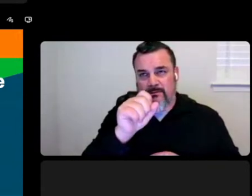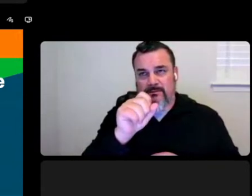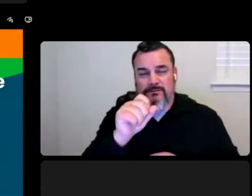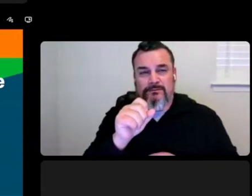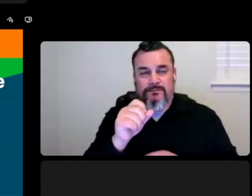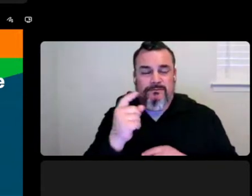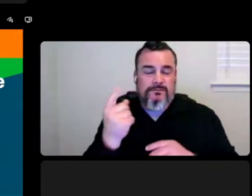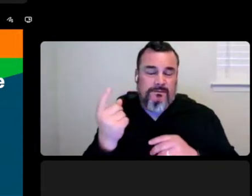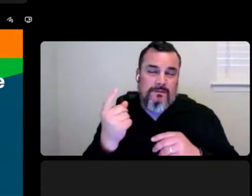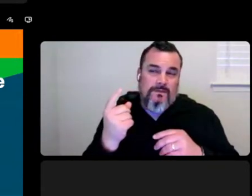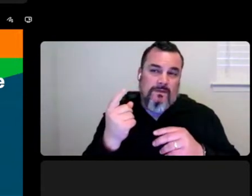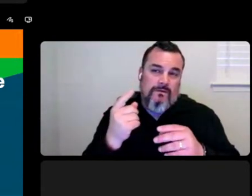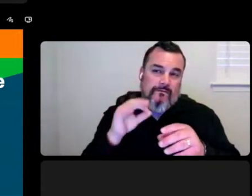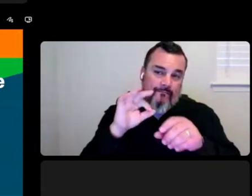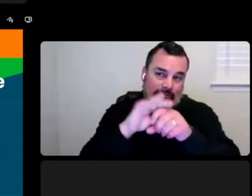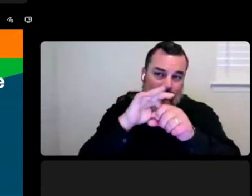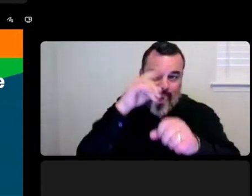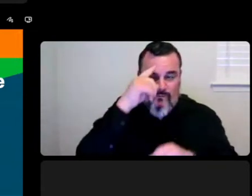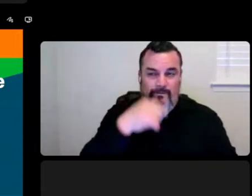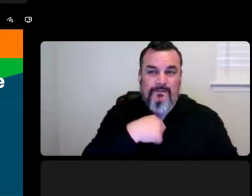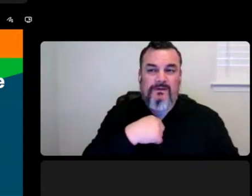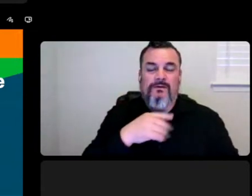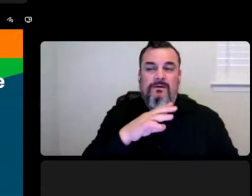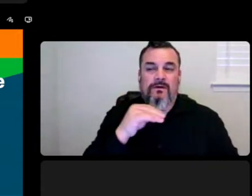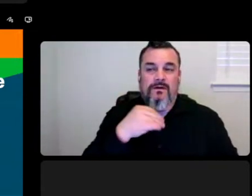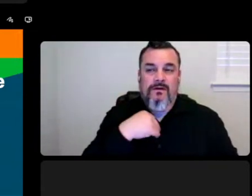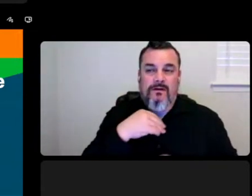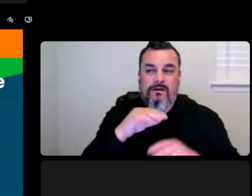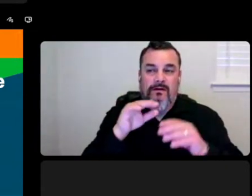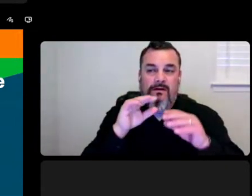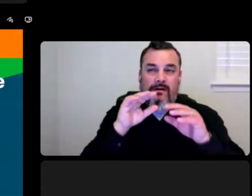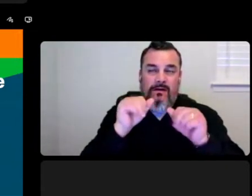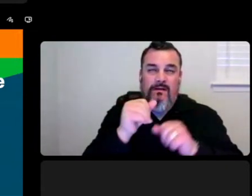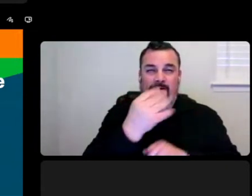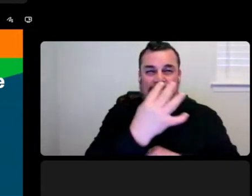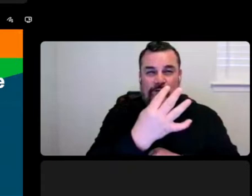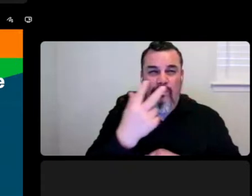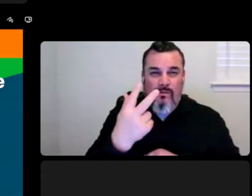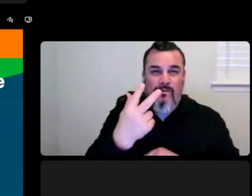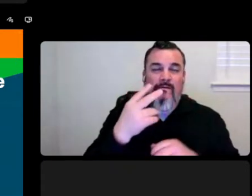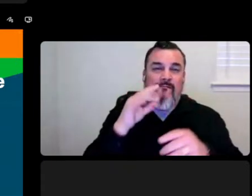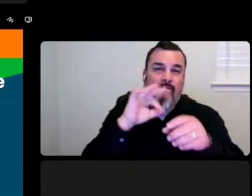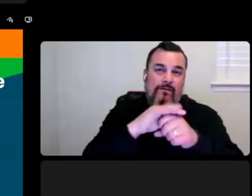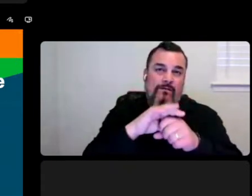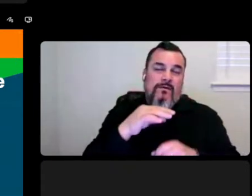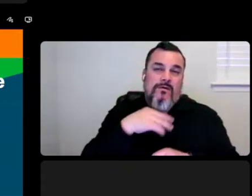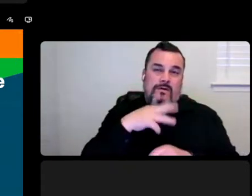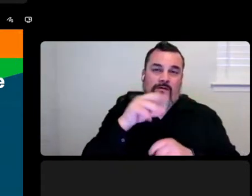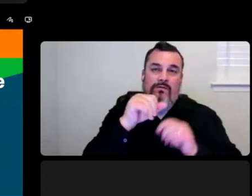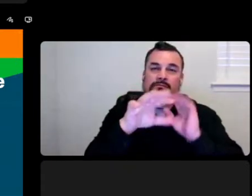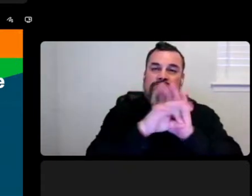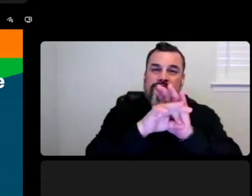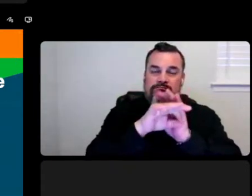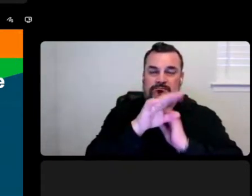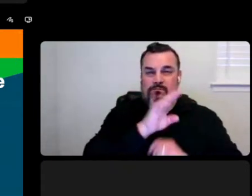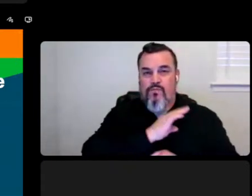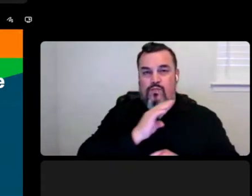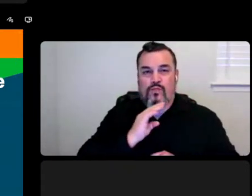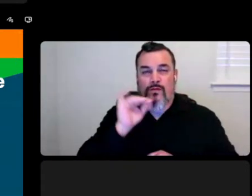voted for me, and I got the 4-3 vote, and I was appointed to the board at that